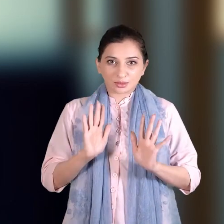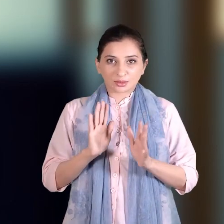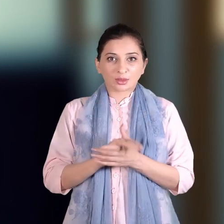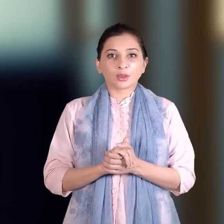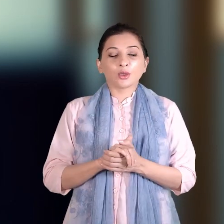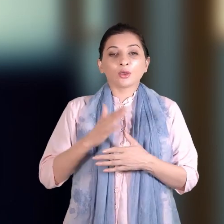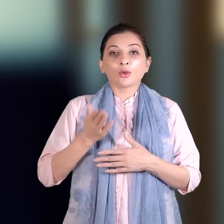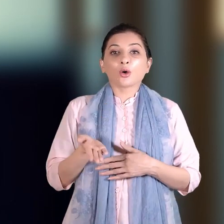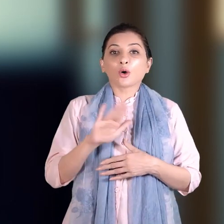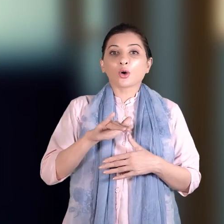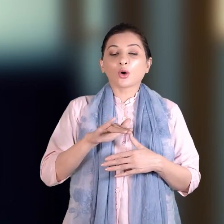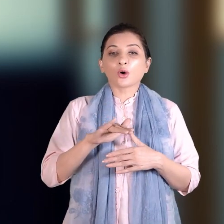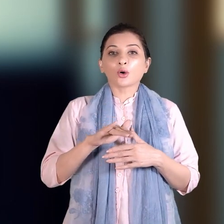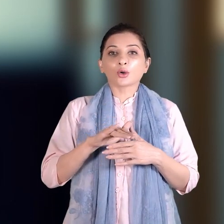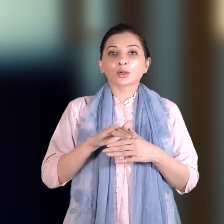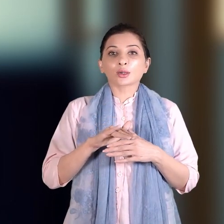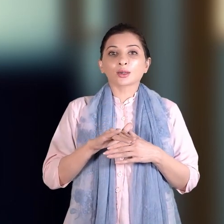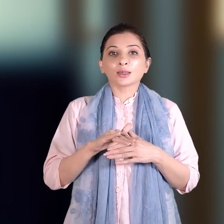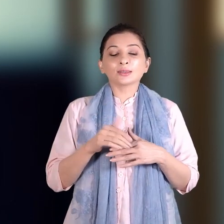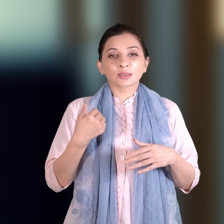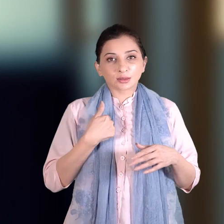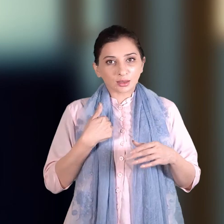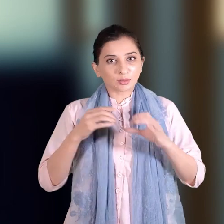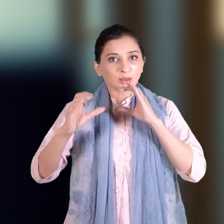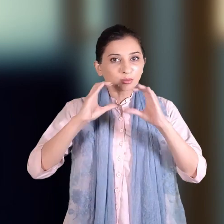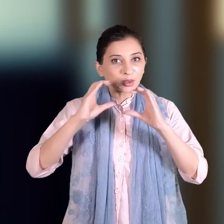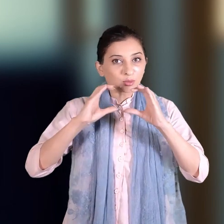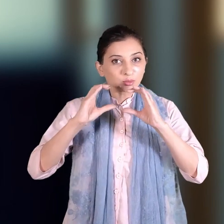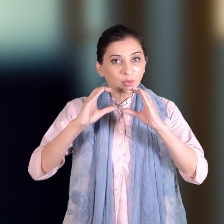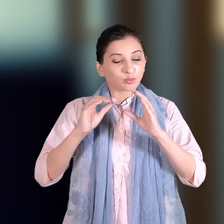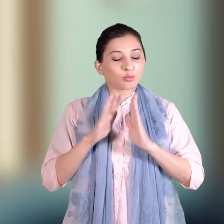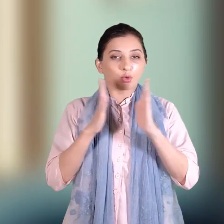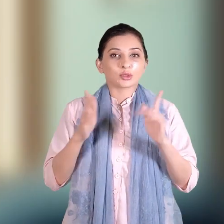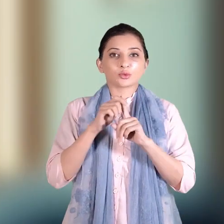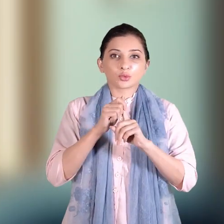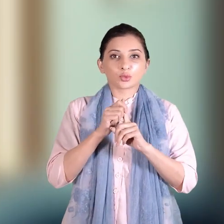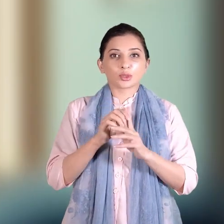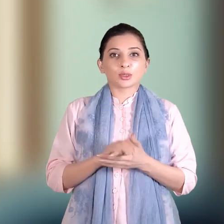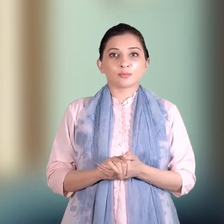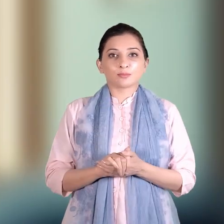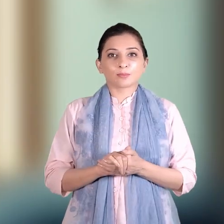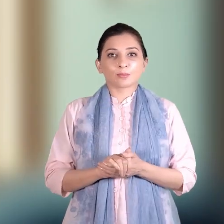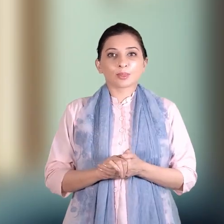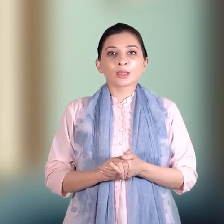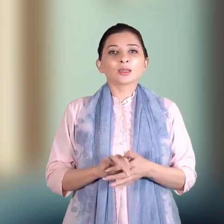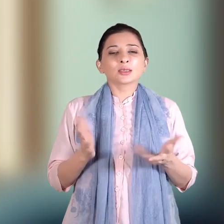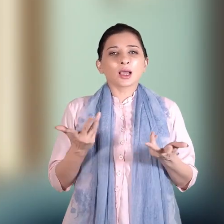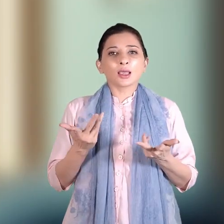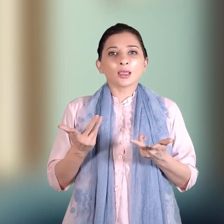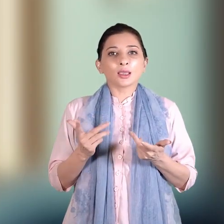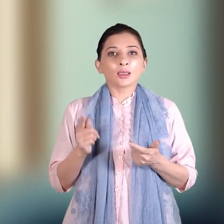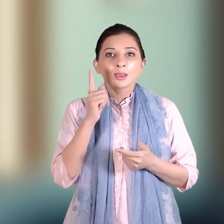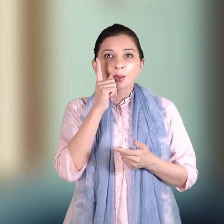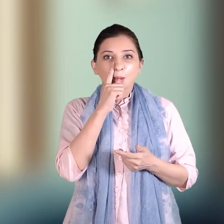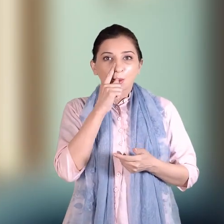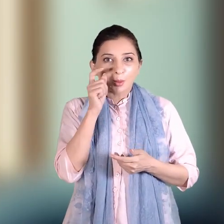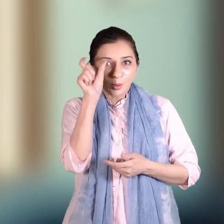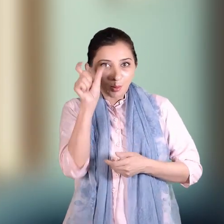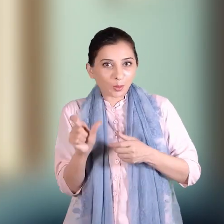something that needs to come to the forefront of our discussions and dialogues. That is the postpartum